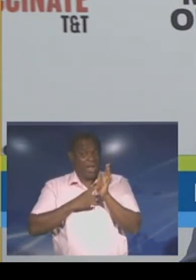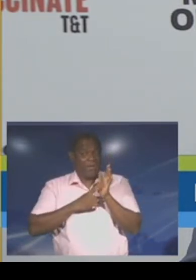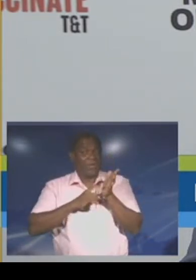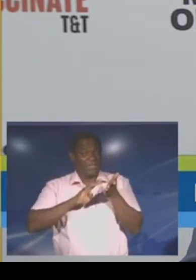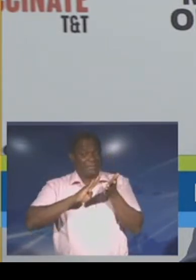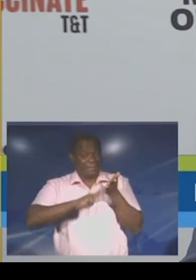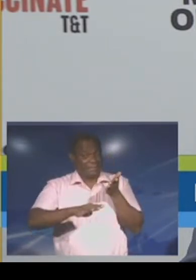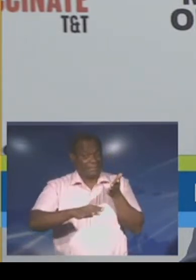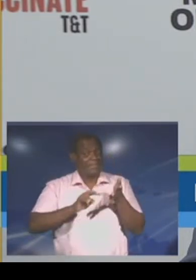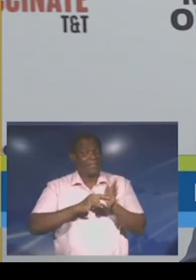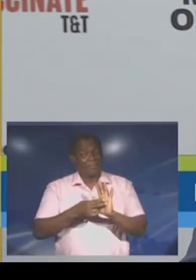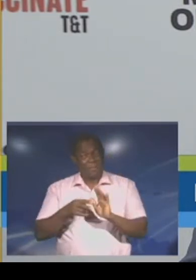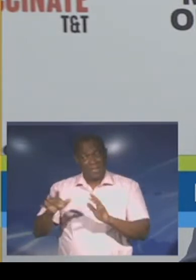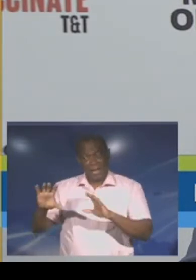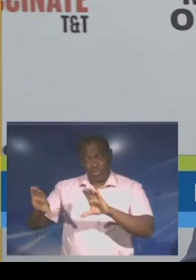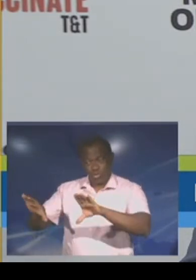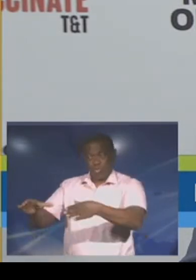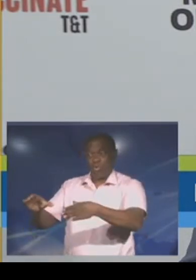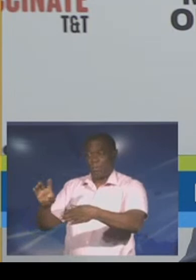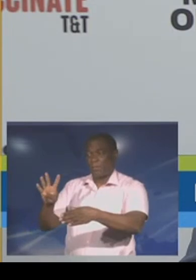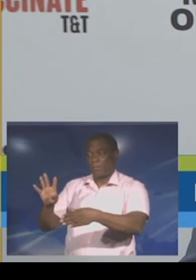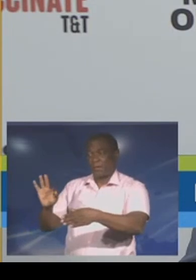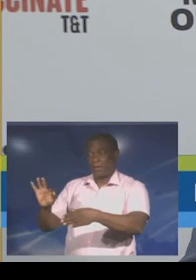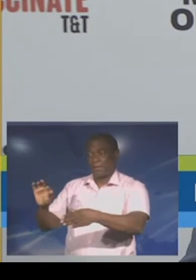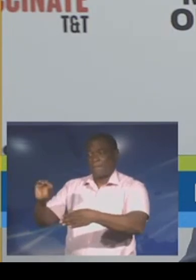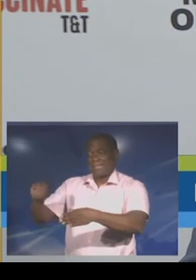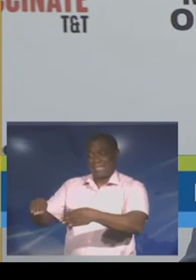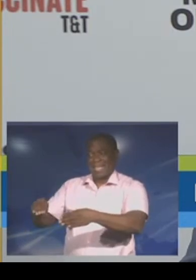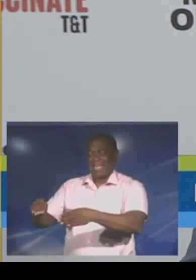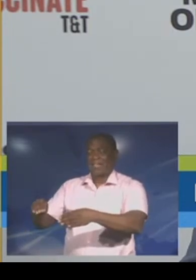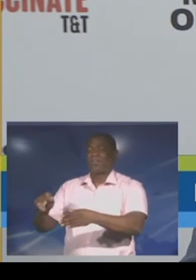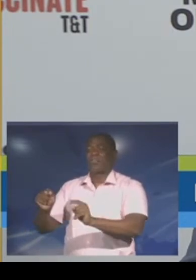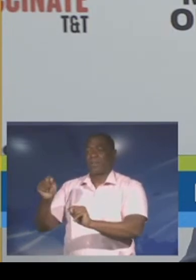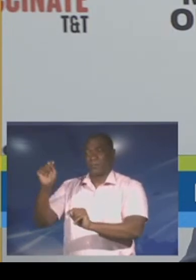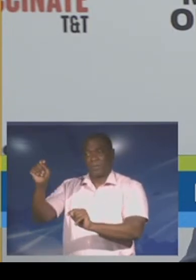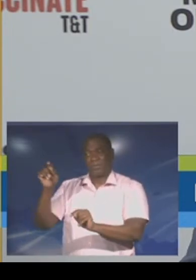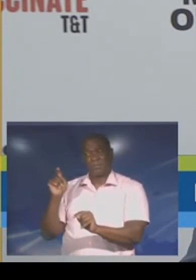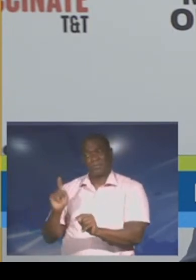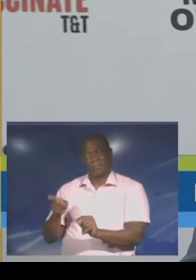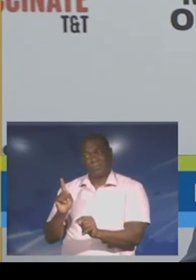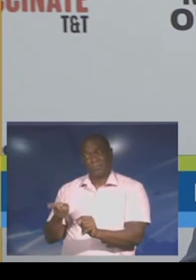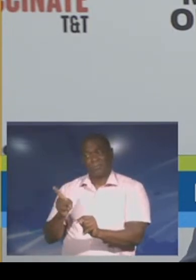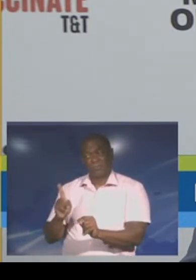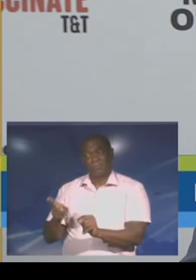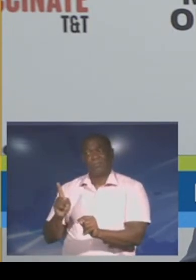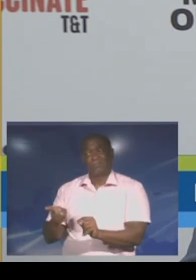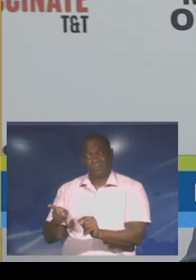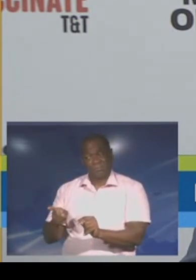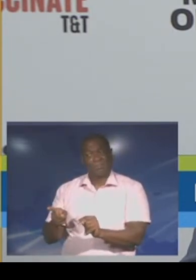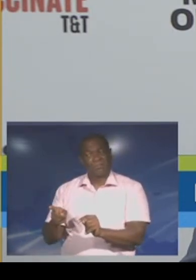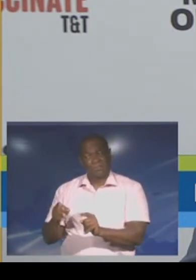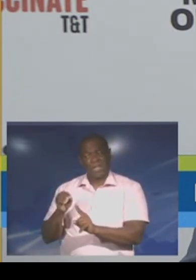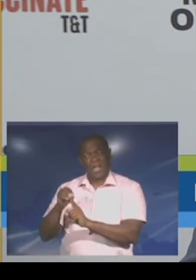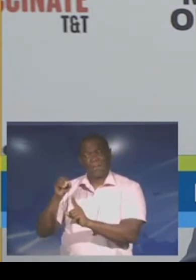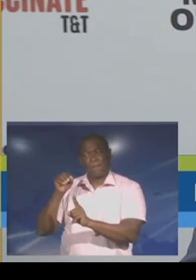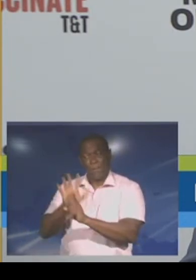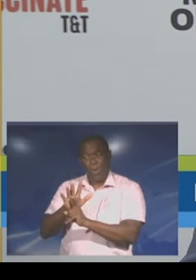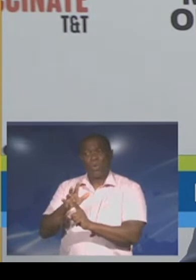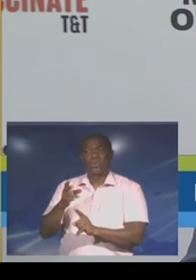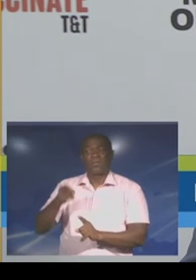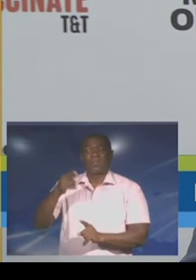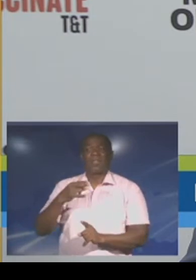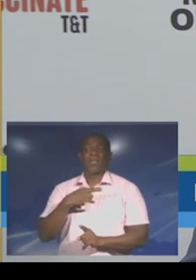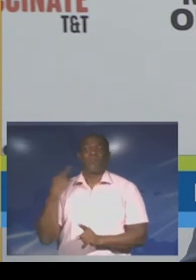that 49% of the population, you are really placing yourselves in jeopardy by not being